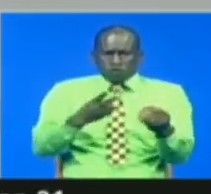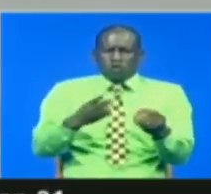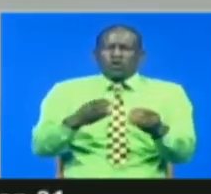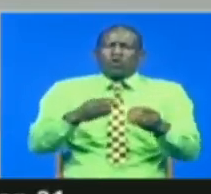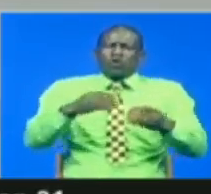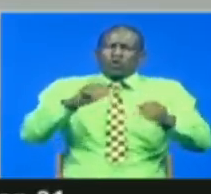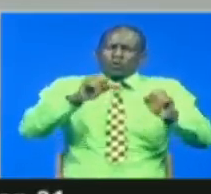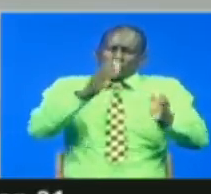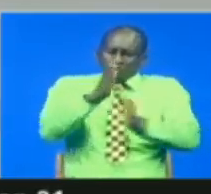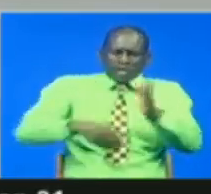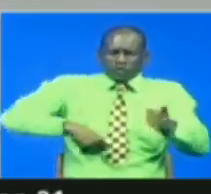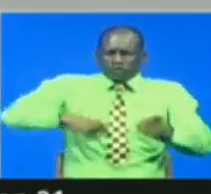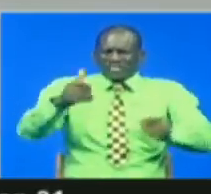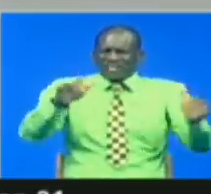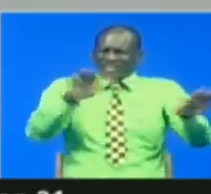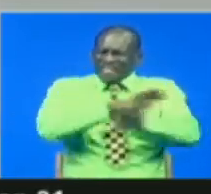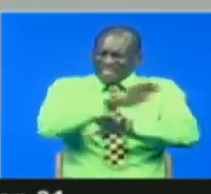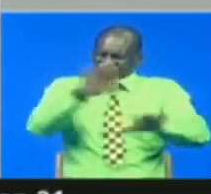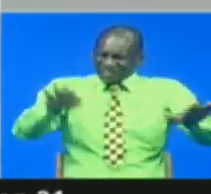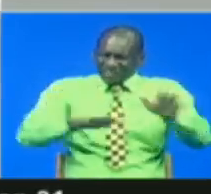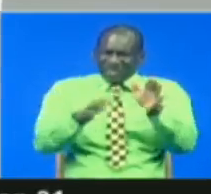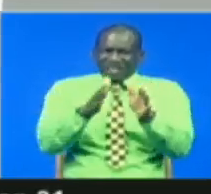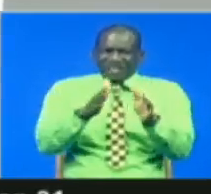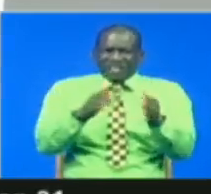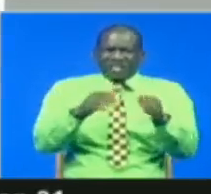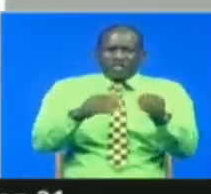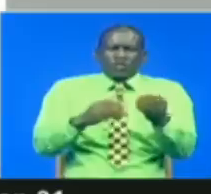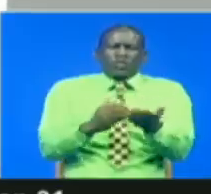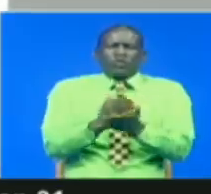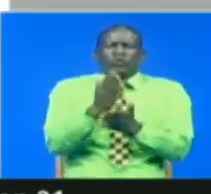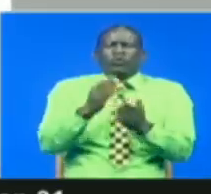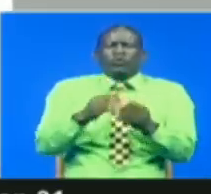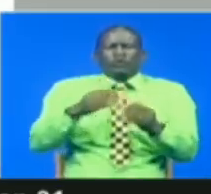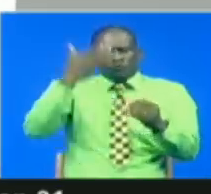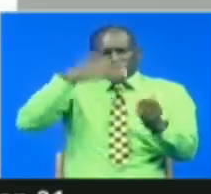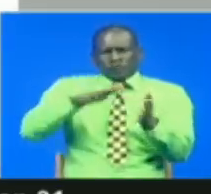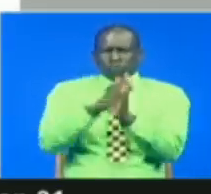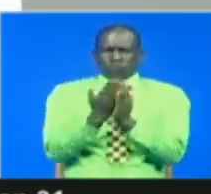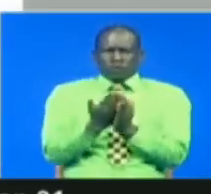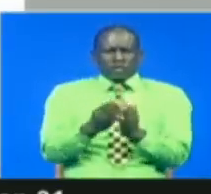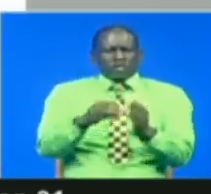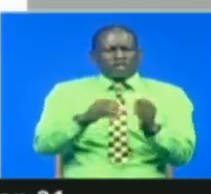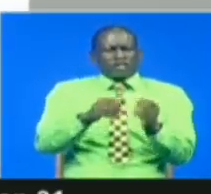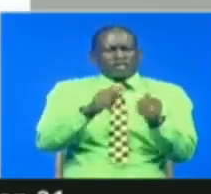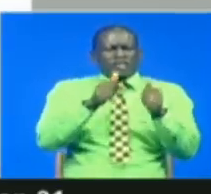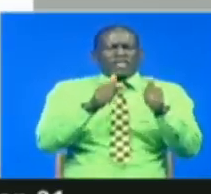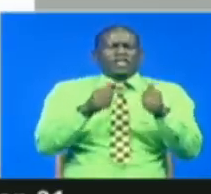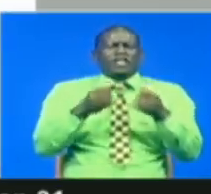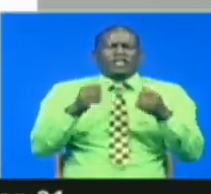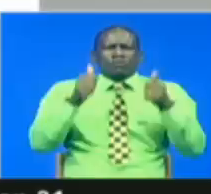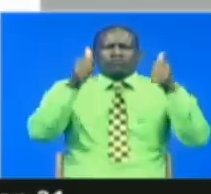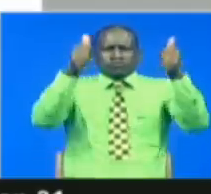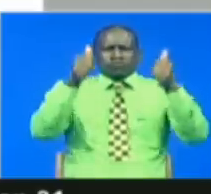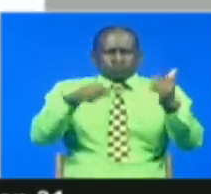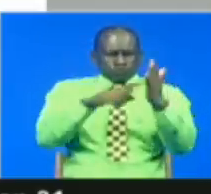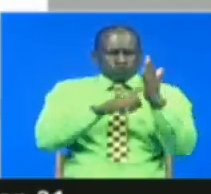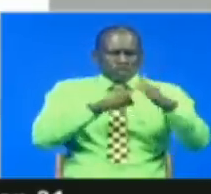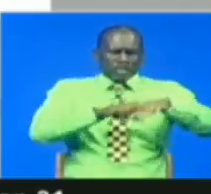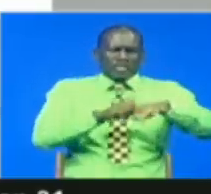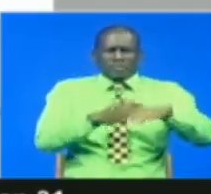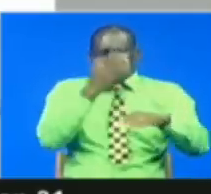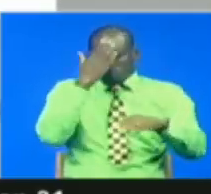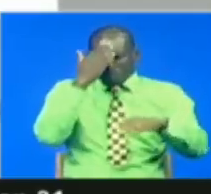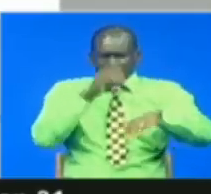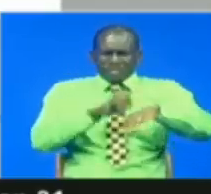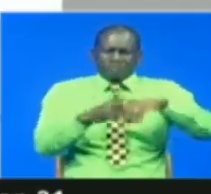the household goods and electronics on Facebook. The post showing the time on Monday at 7:45